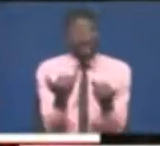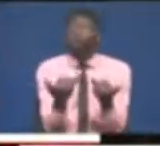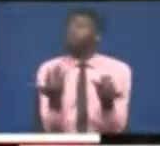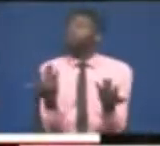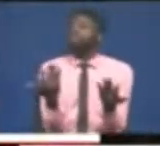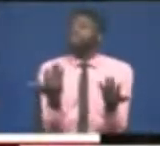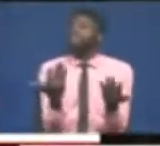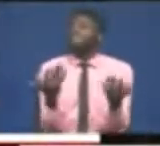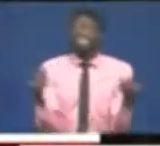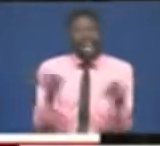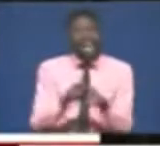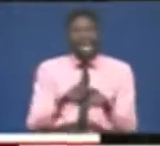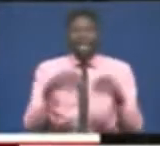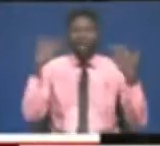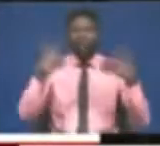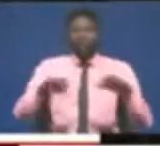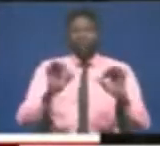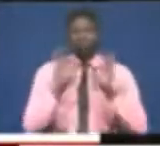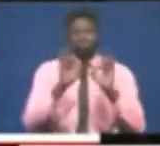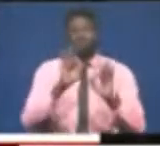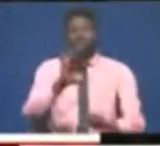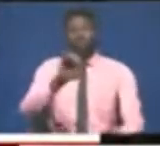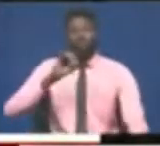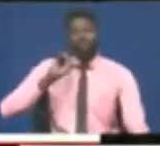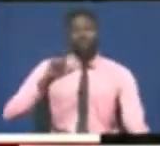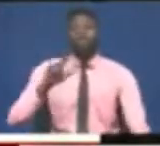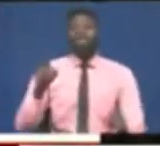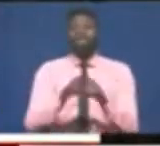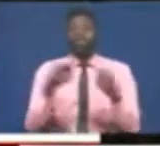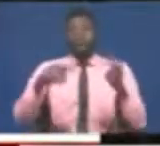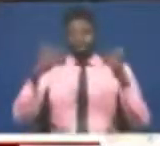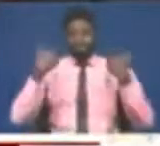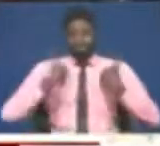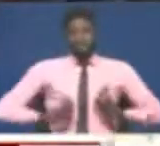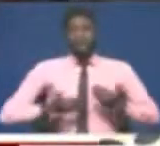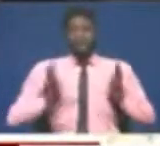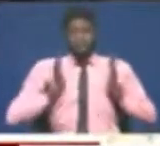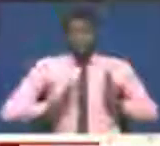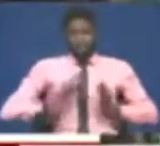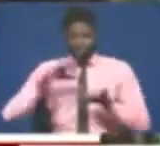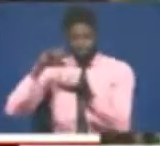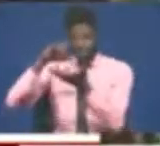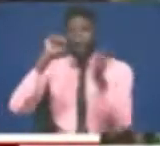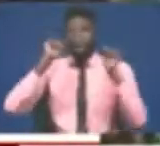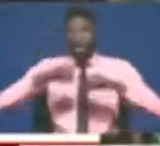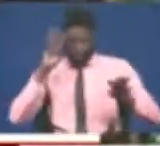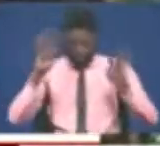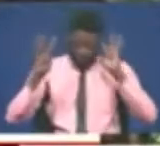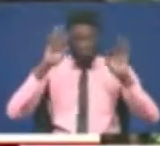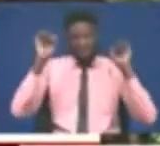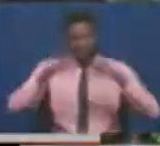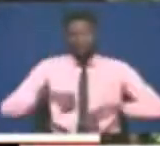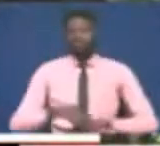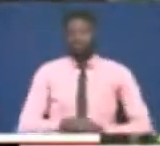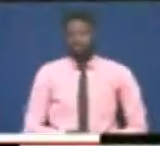iko cool sana. It allows even me kama photographer kufanya my creativity. For Prime Edition, I'm Zainab Said.